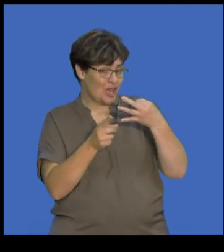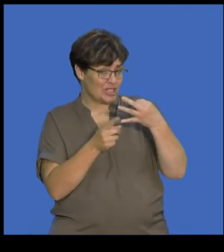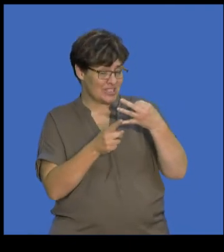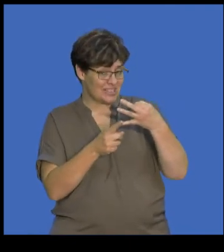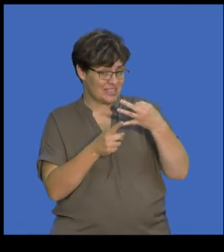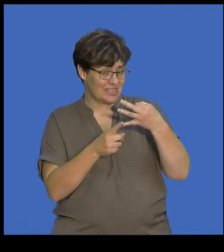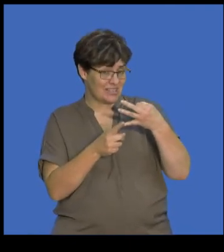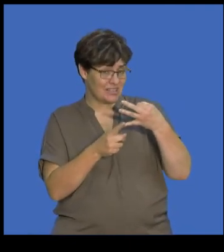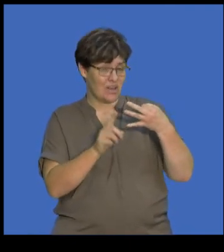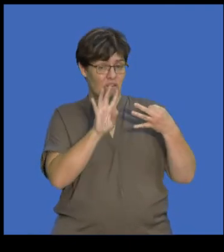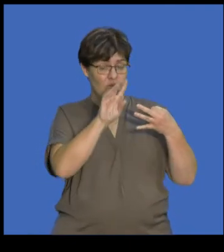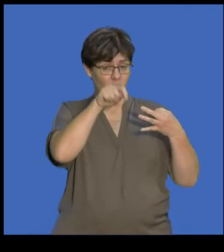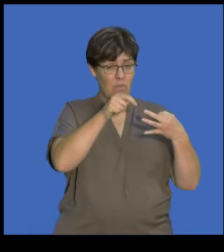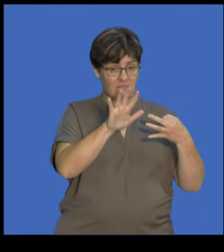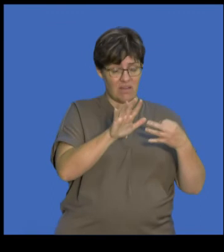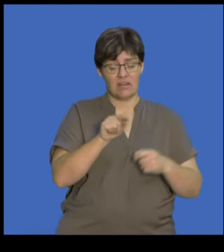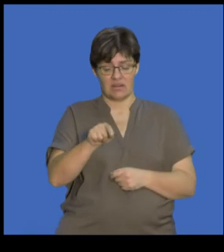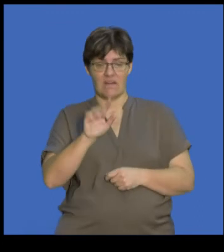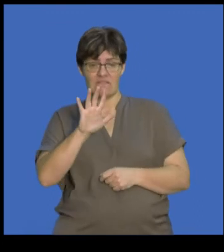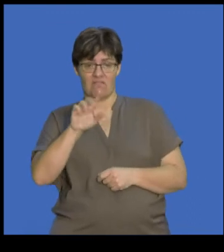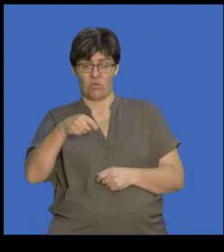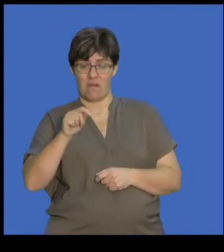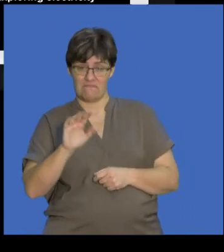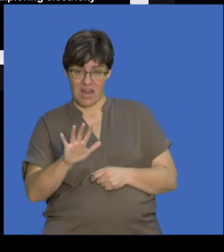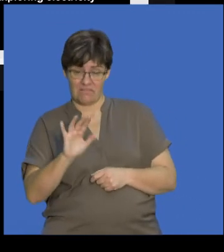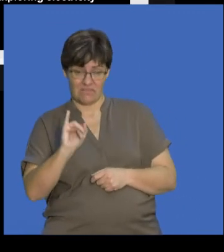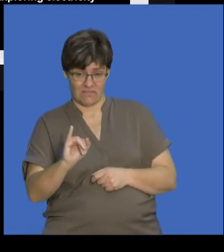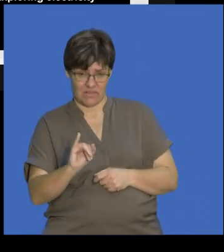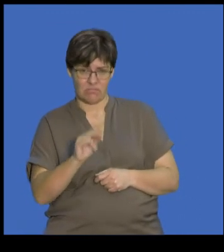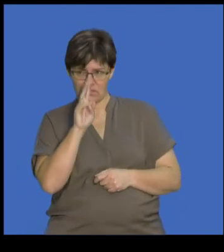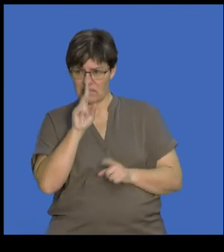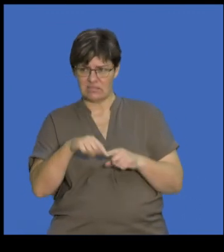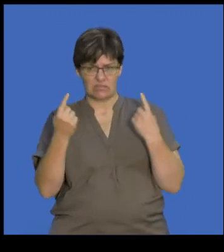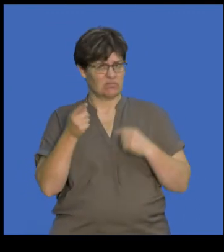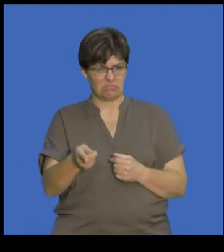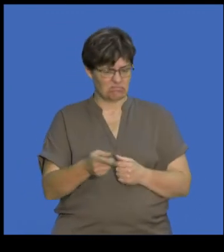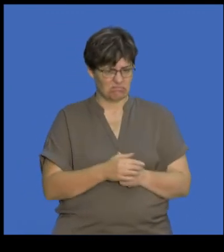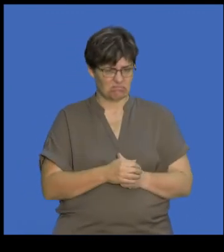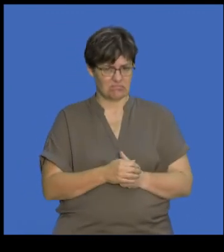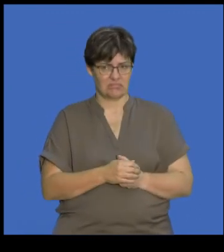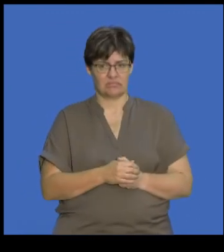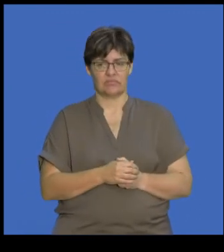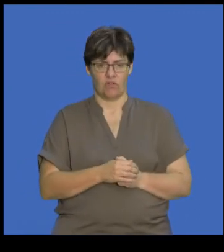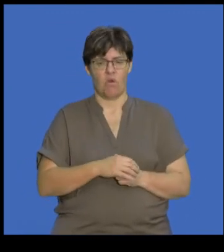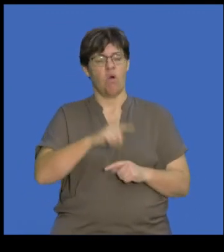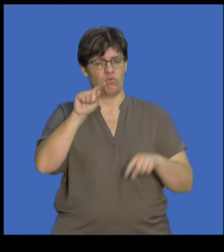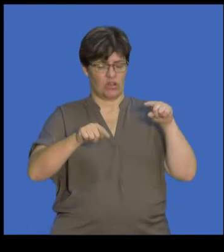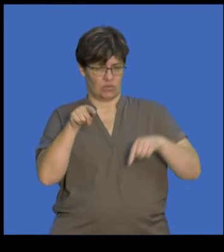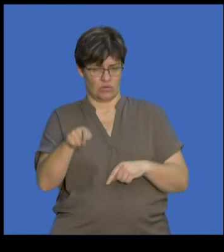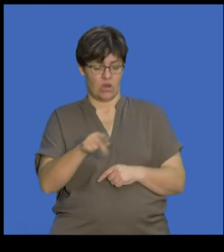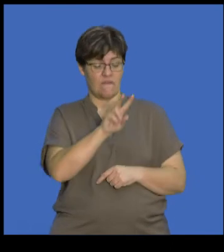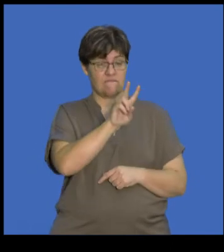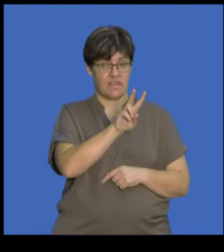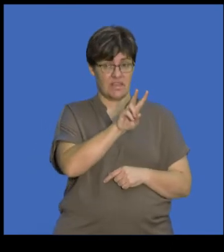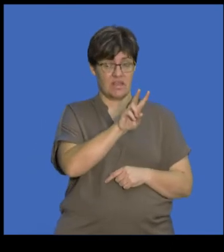4.5 versus 5.5, let's check how that goes in terms of the ratio. So V is